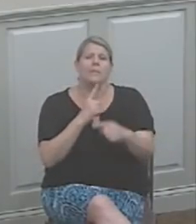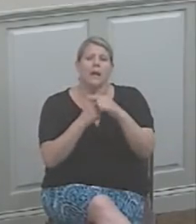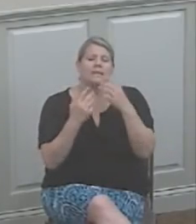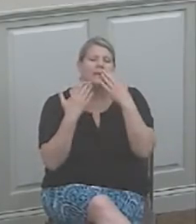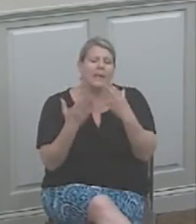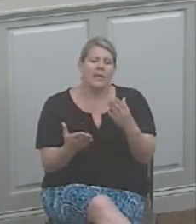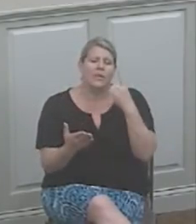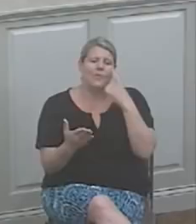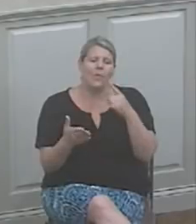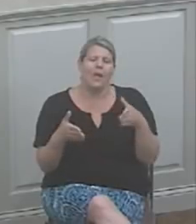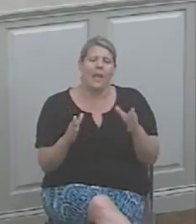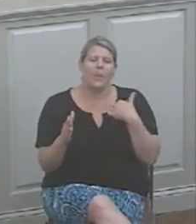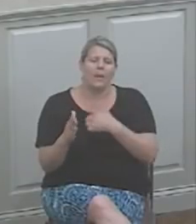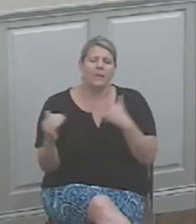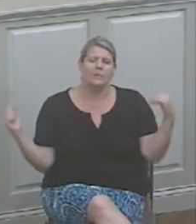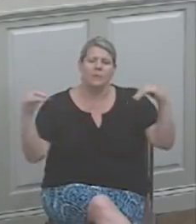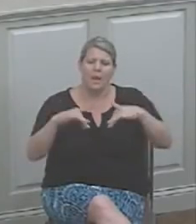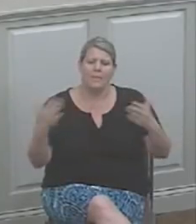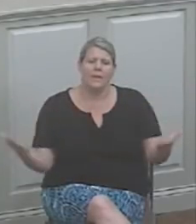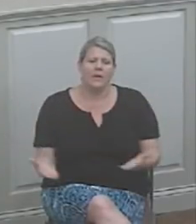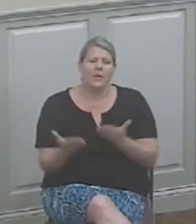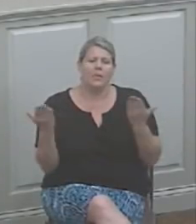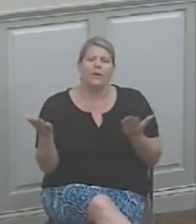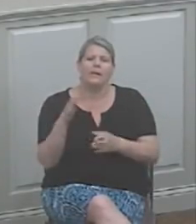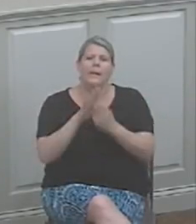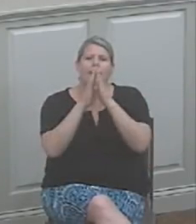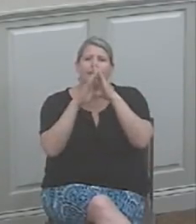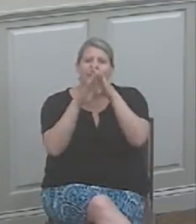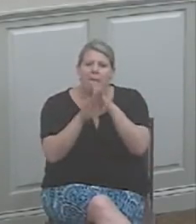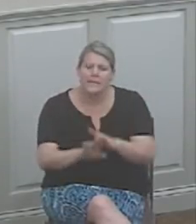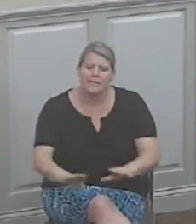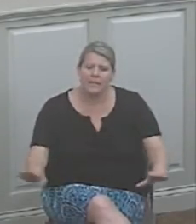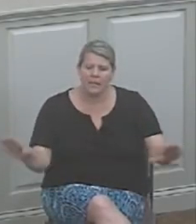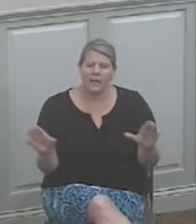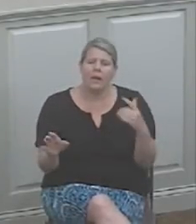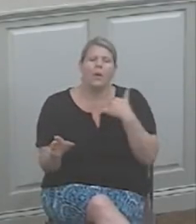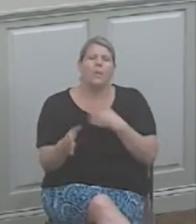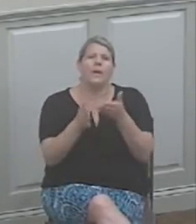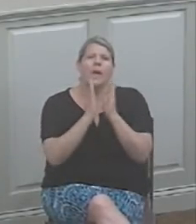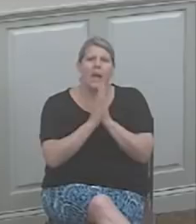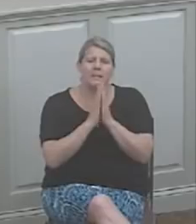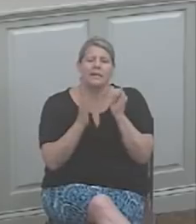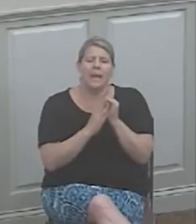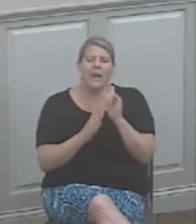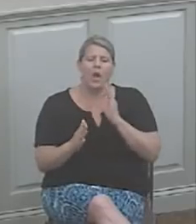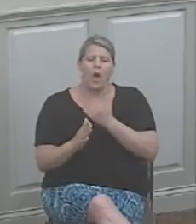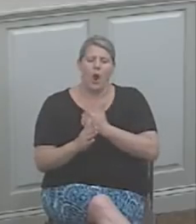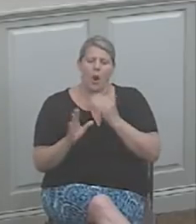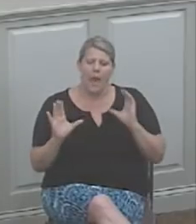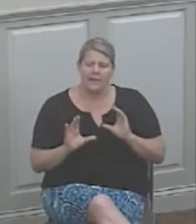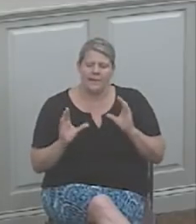assemble peacefully tonight at this location. We ask and pray that what we do tonight will be pleasing in thy